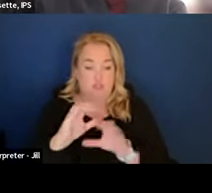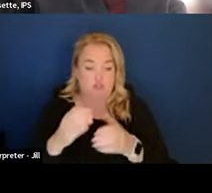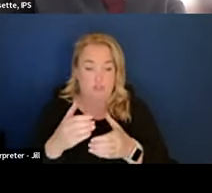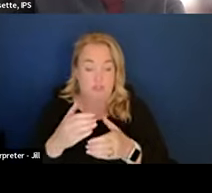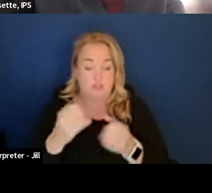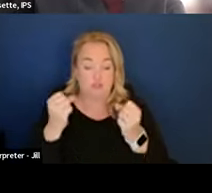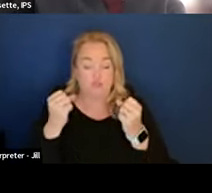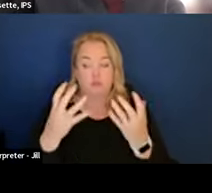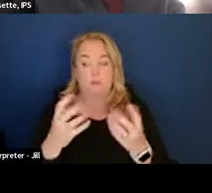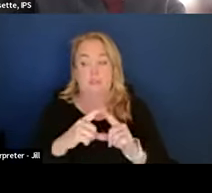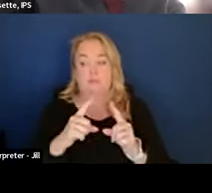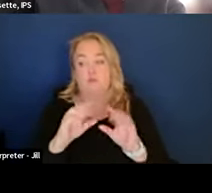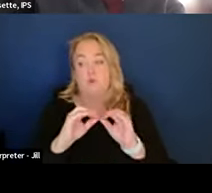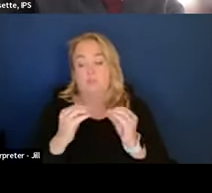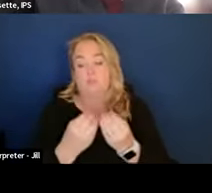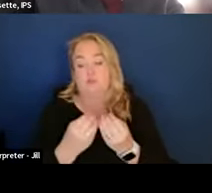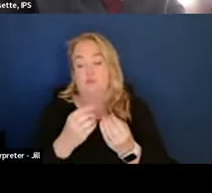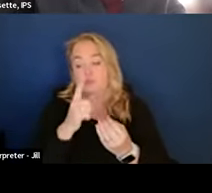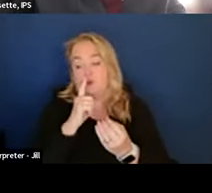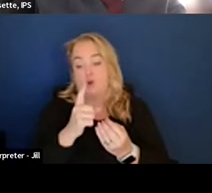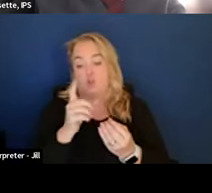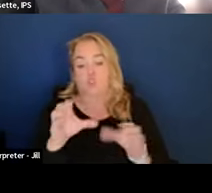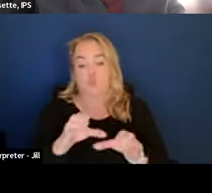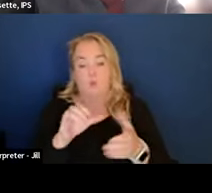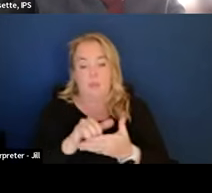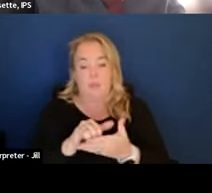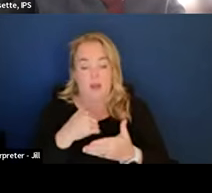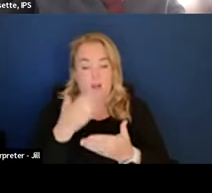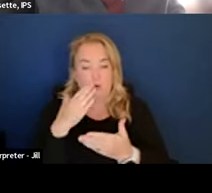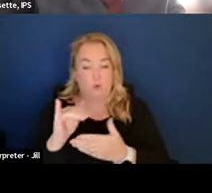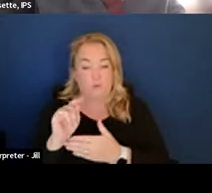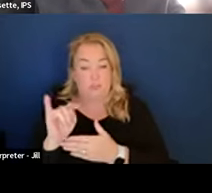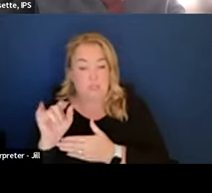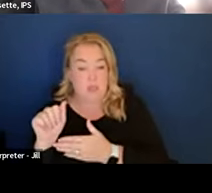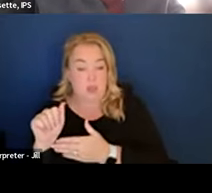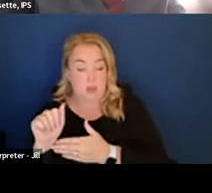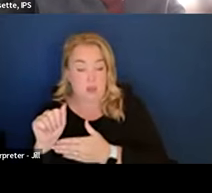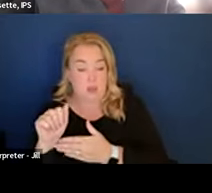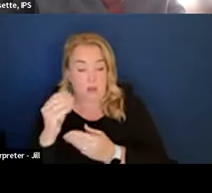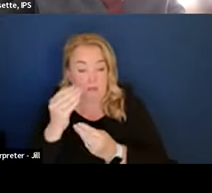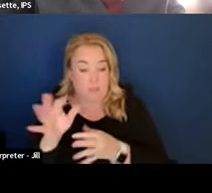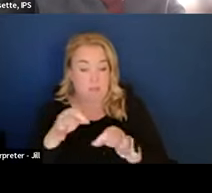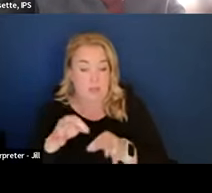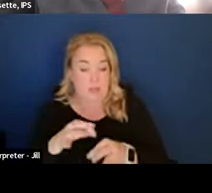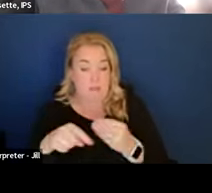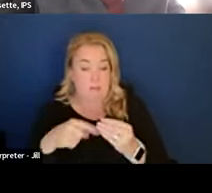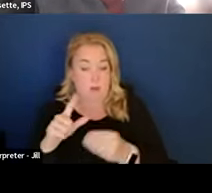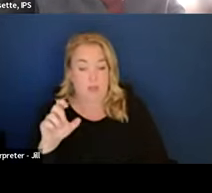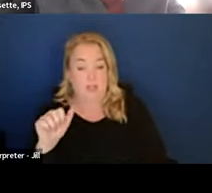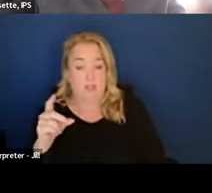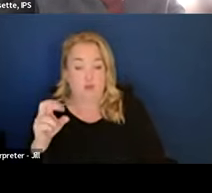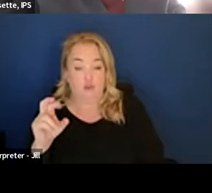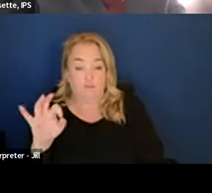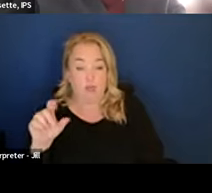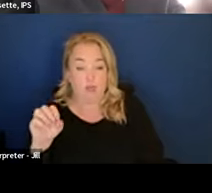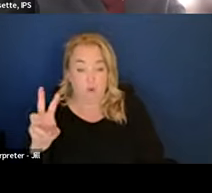many organizations out there that are doing this. And I don't know if Tia talked to you about LeaderFlow. But LeaderFlow, okay, so